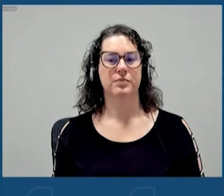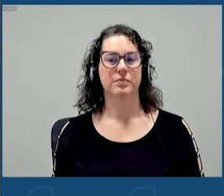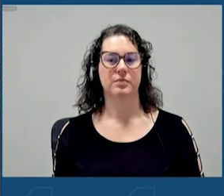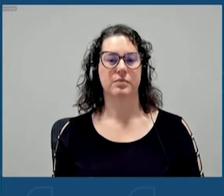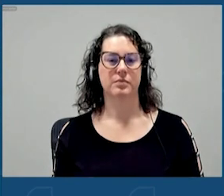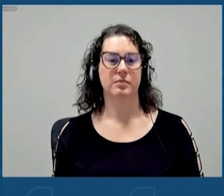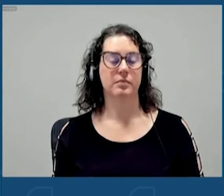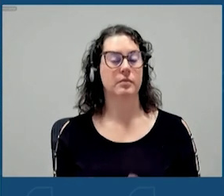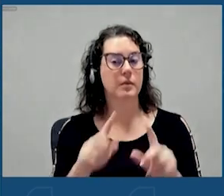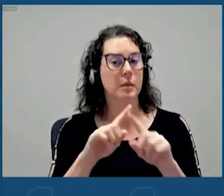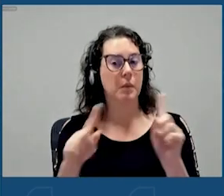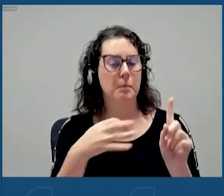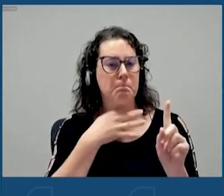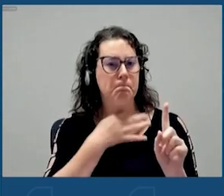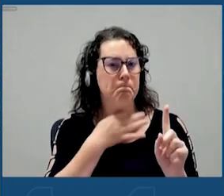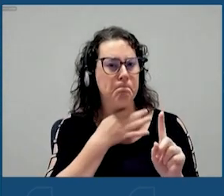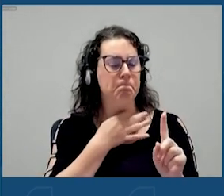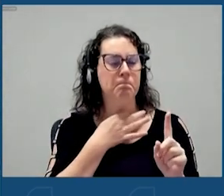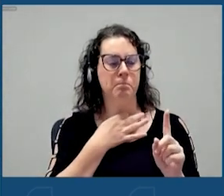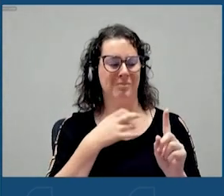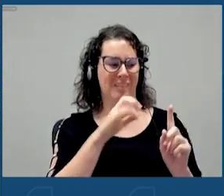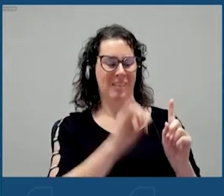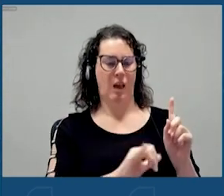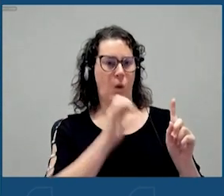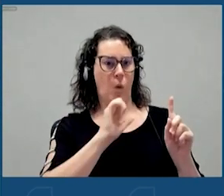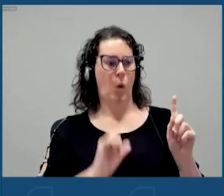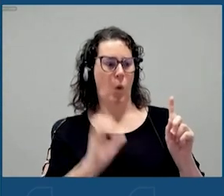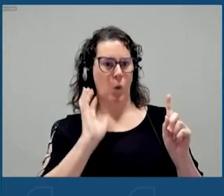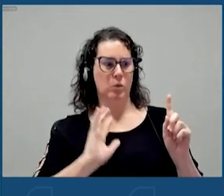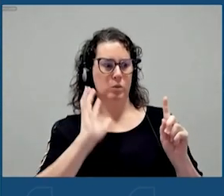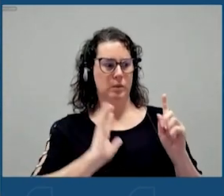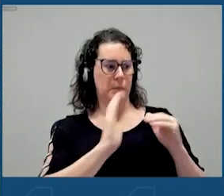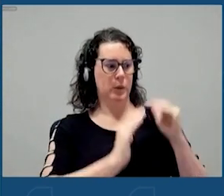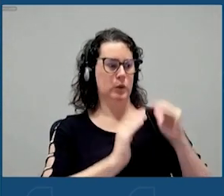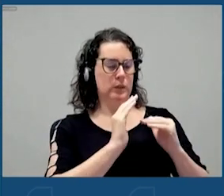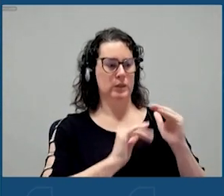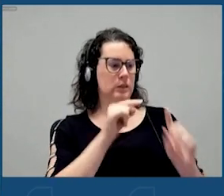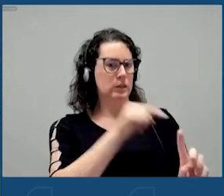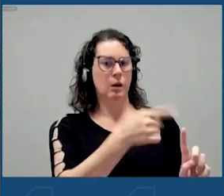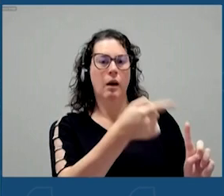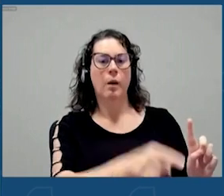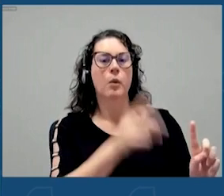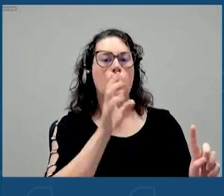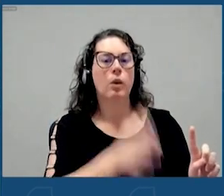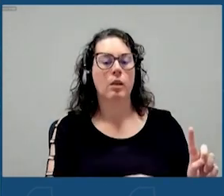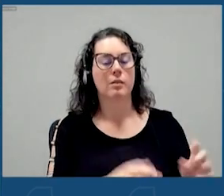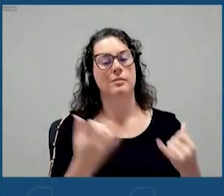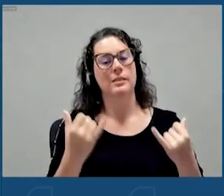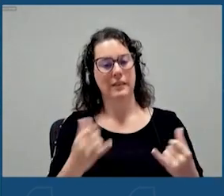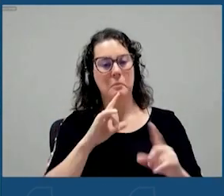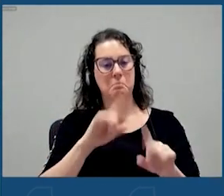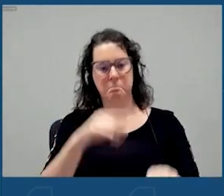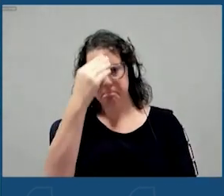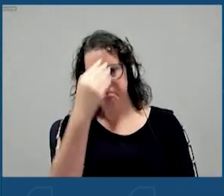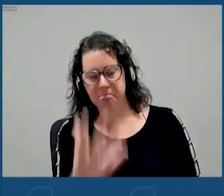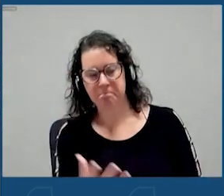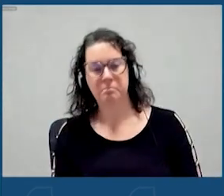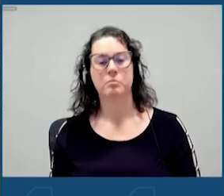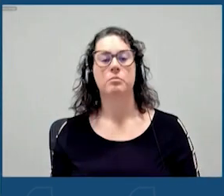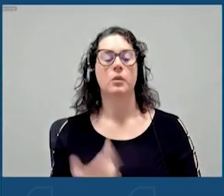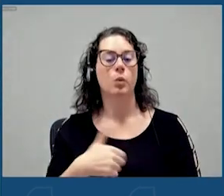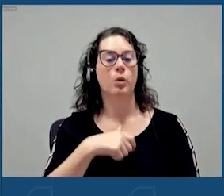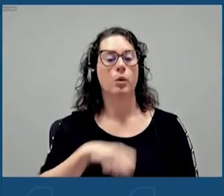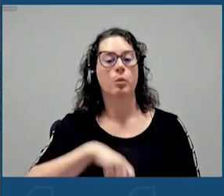But the question remained, what would become of the previous hospital building? Today we can answer that question. We are proud